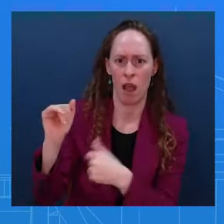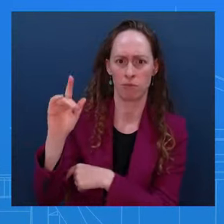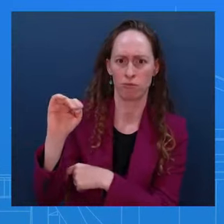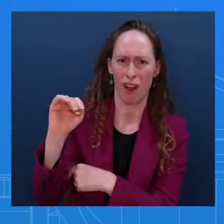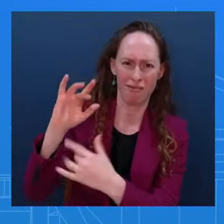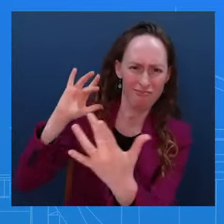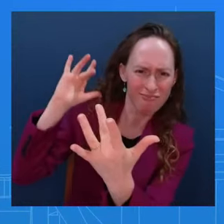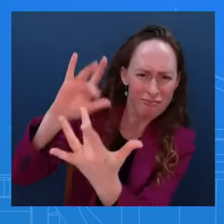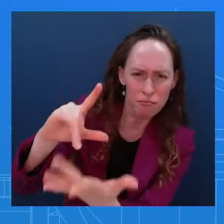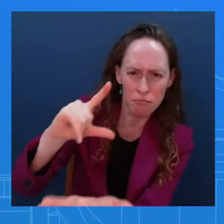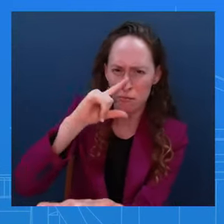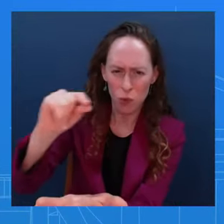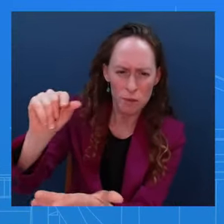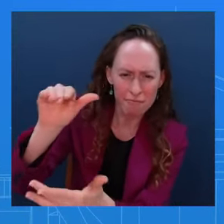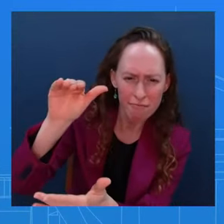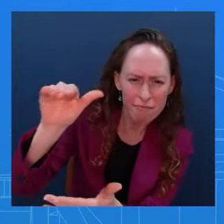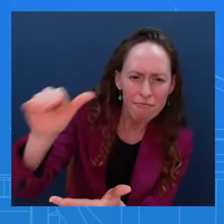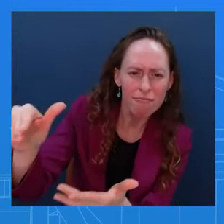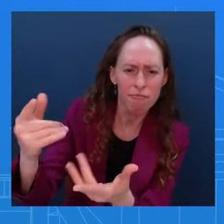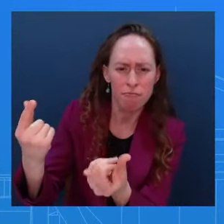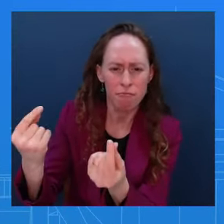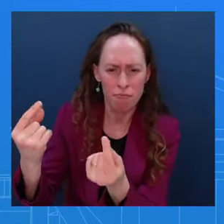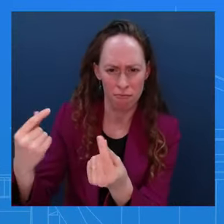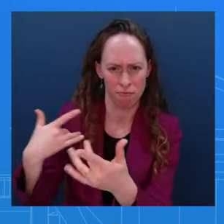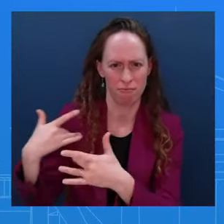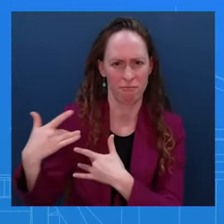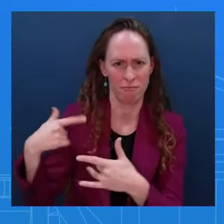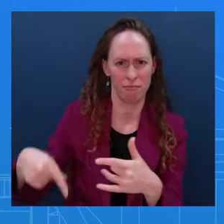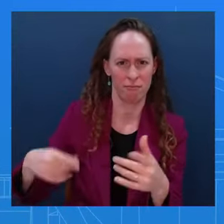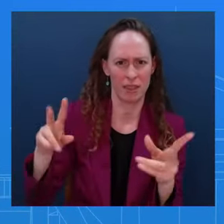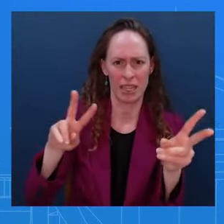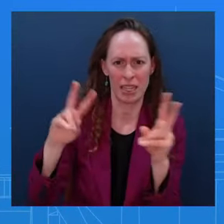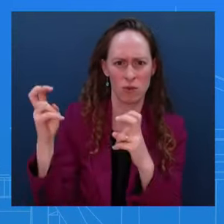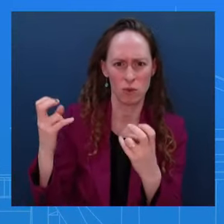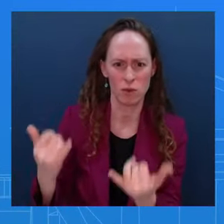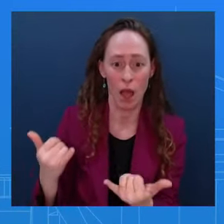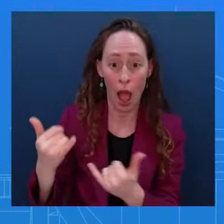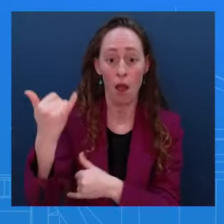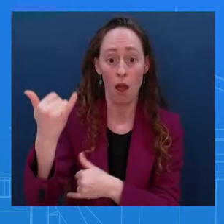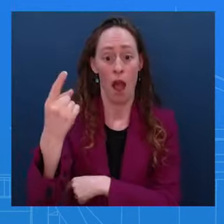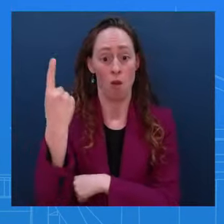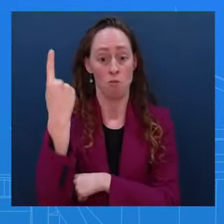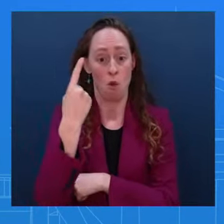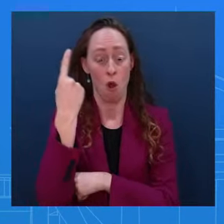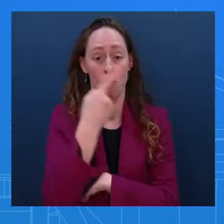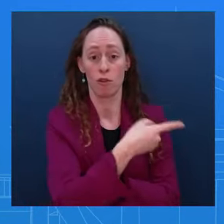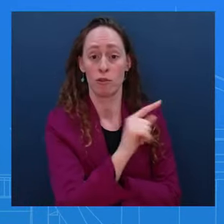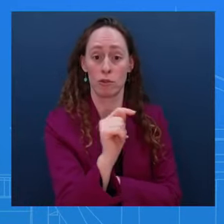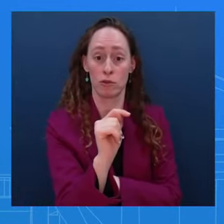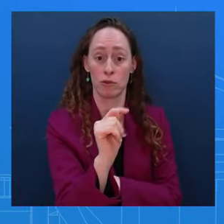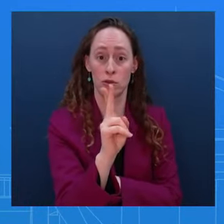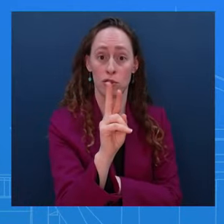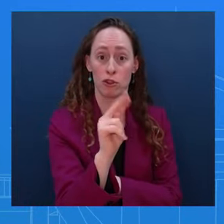Chairman Turner's actions in any way complicates those discussions for you. Makes it more difficult. We'll have to see.